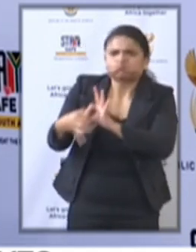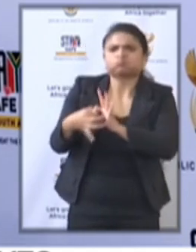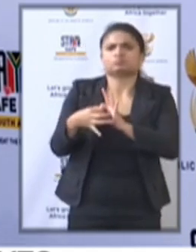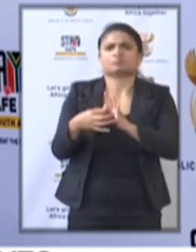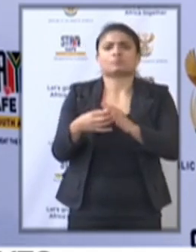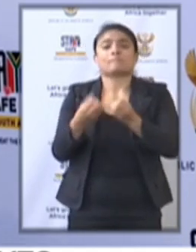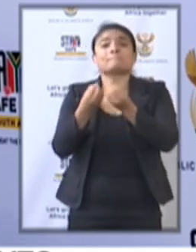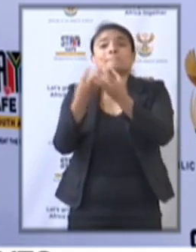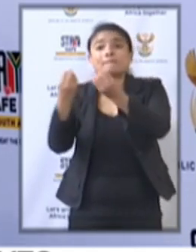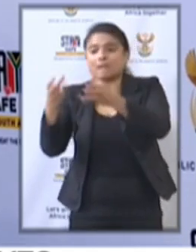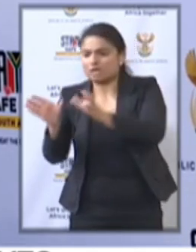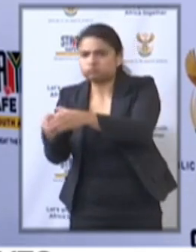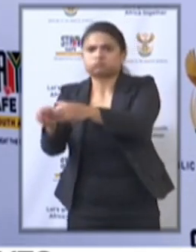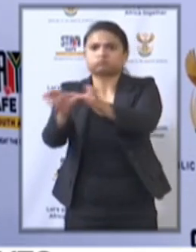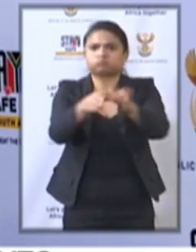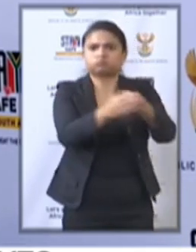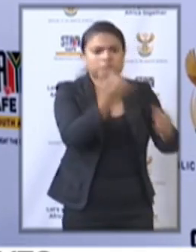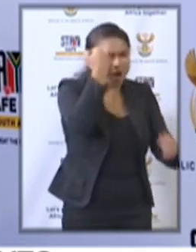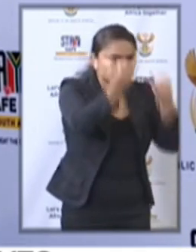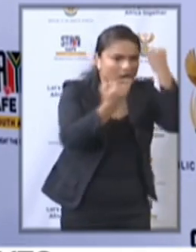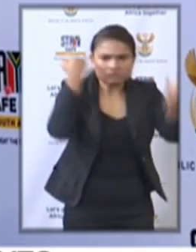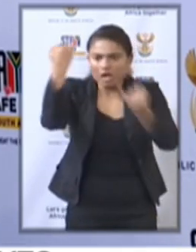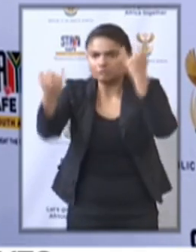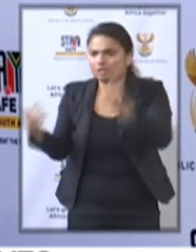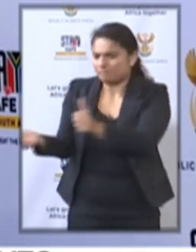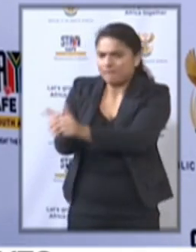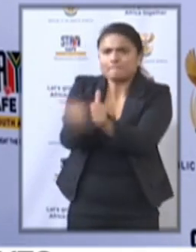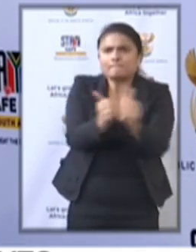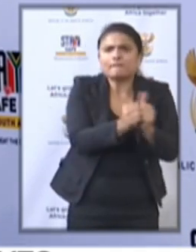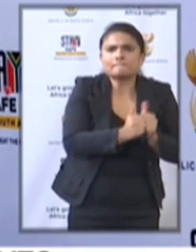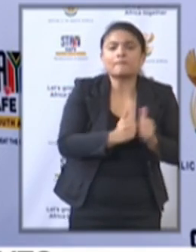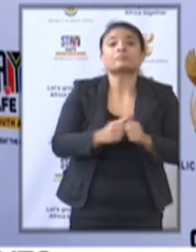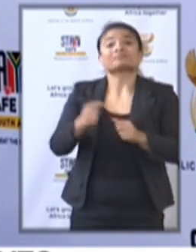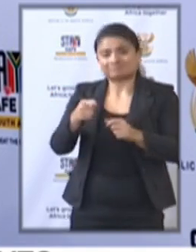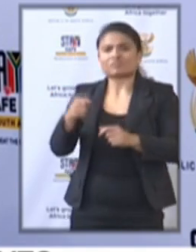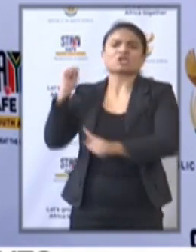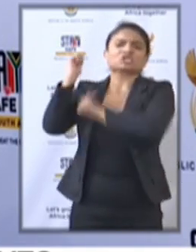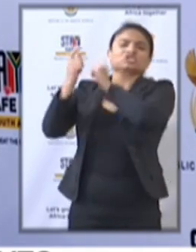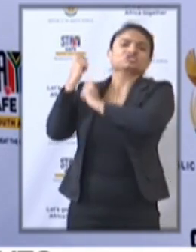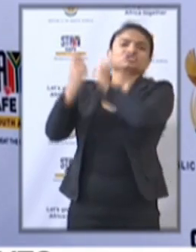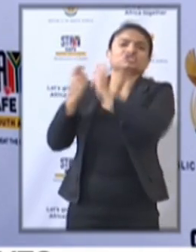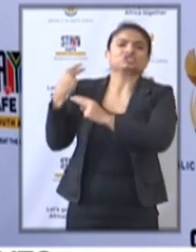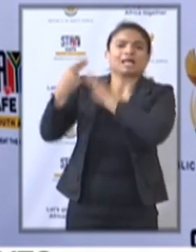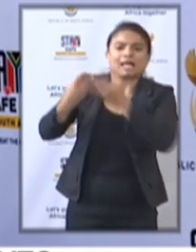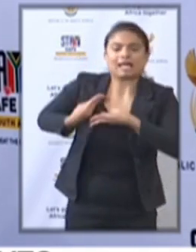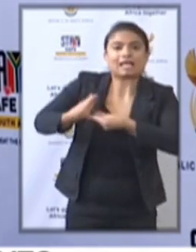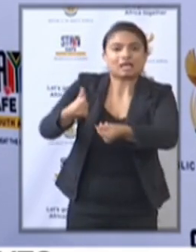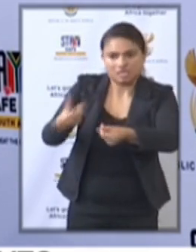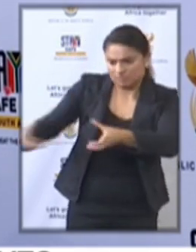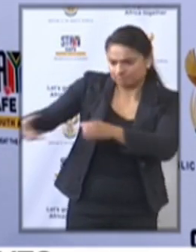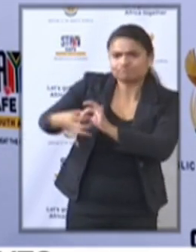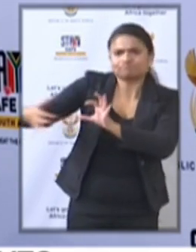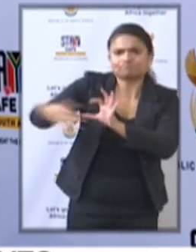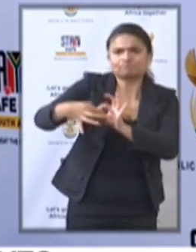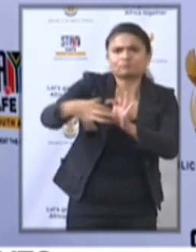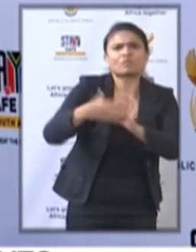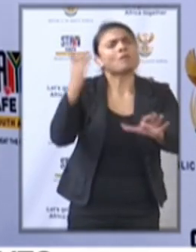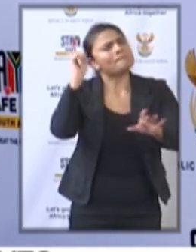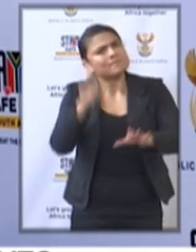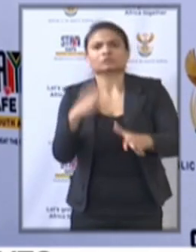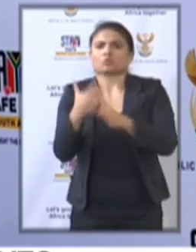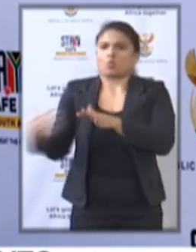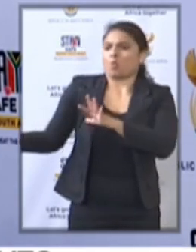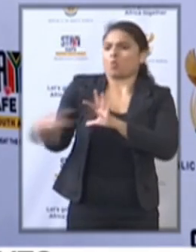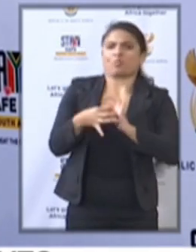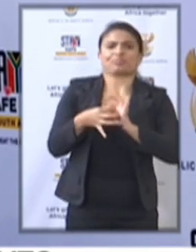ezimele abalaphi bendabuko noma inyanga zakithi ekusebenzeni kulolu daba.